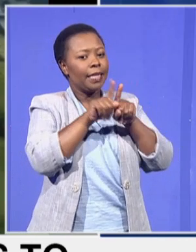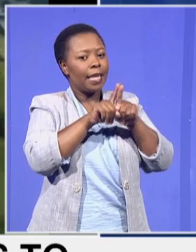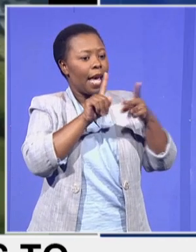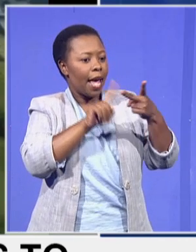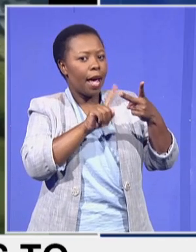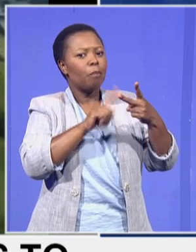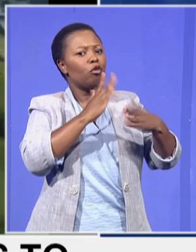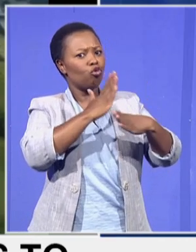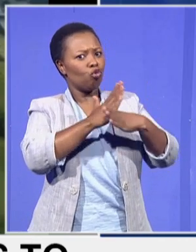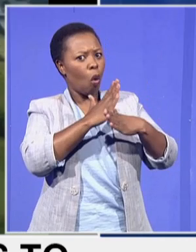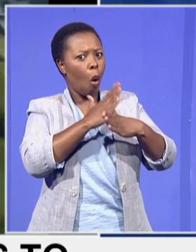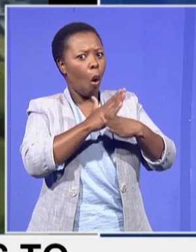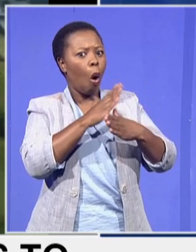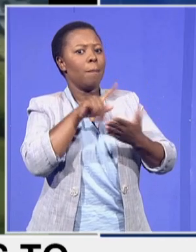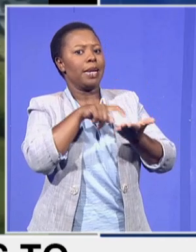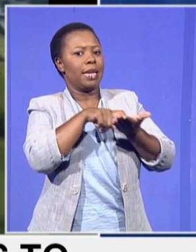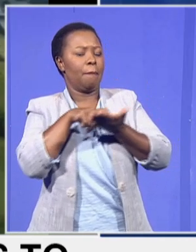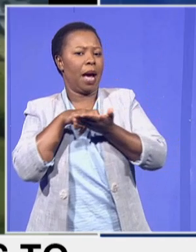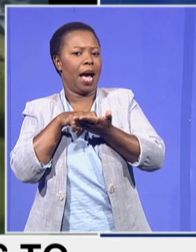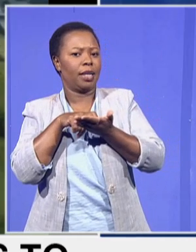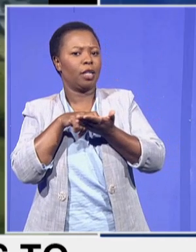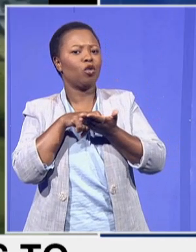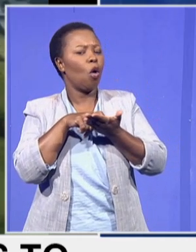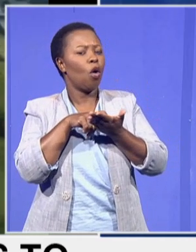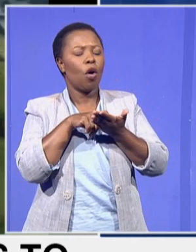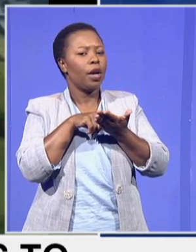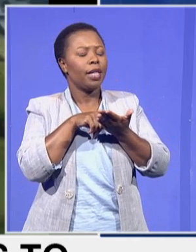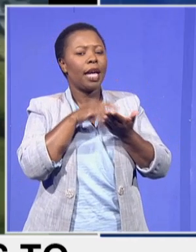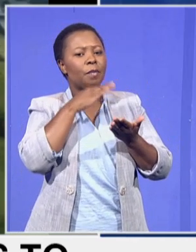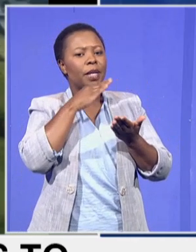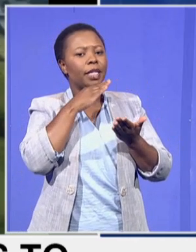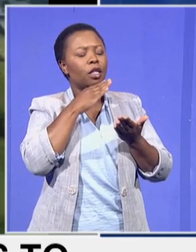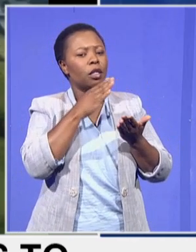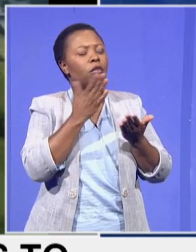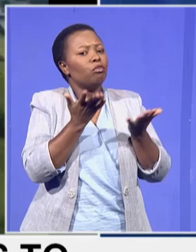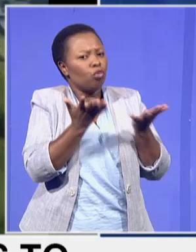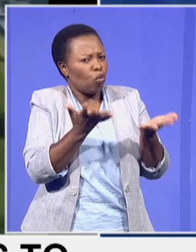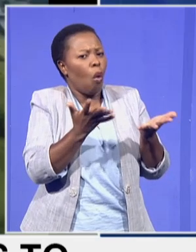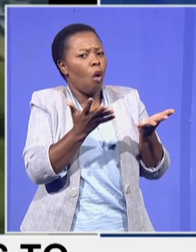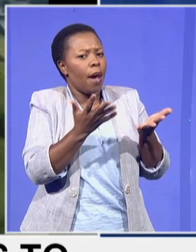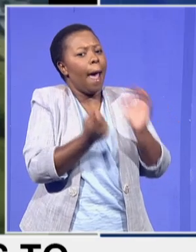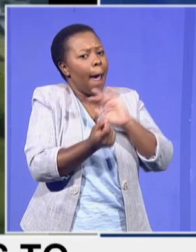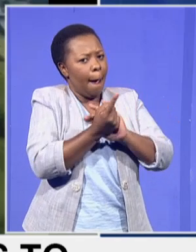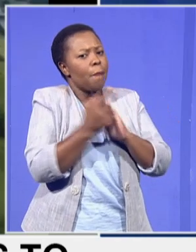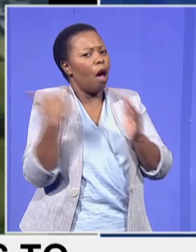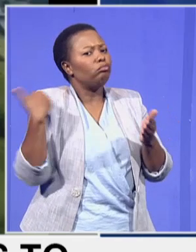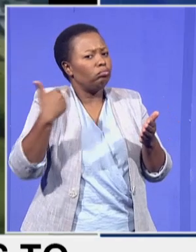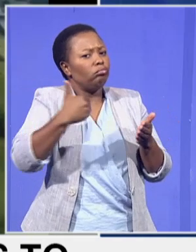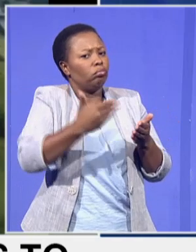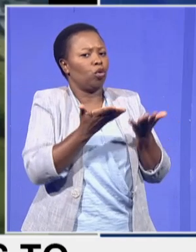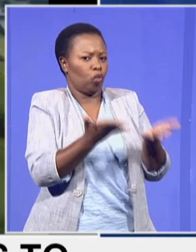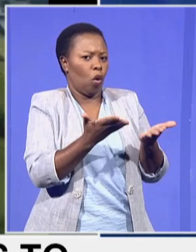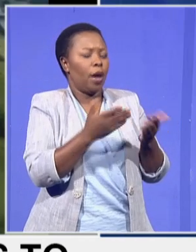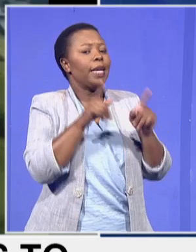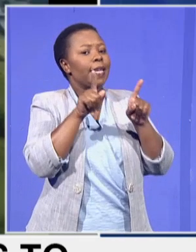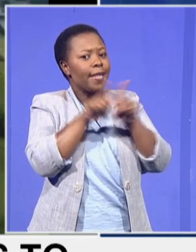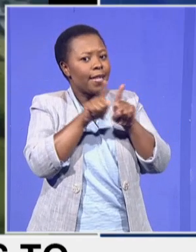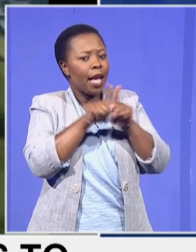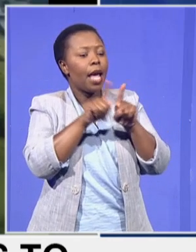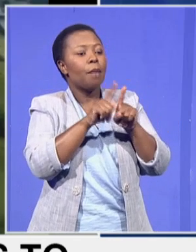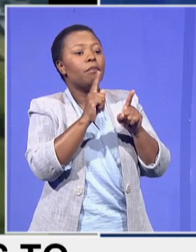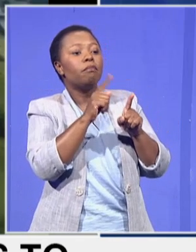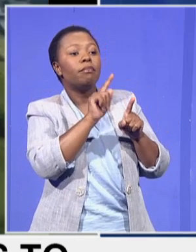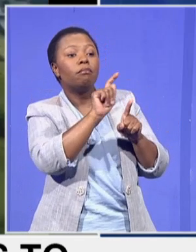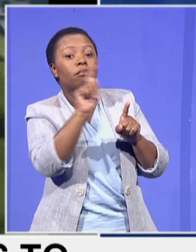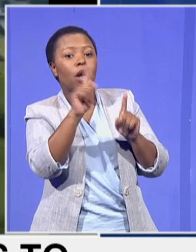demand. And it's not uncommon this week also, combined with what I've indicated, some improvement that we've seen